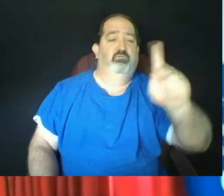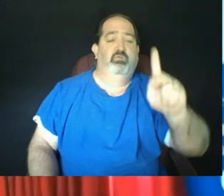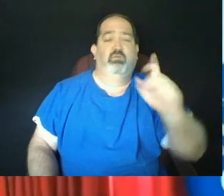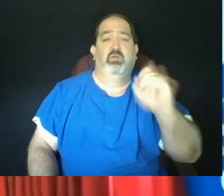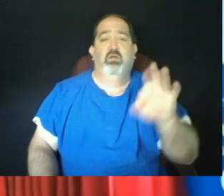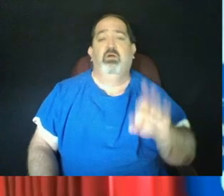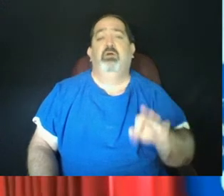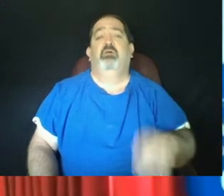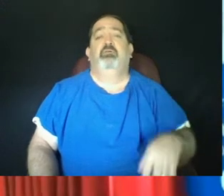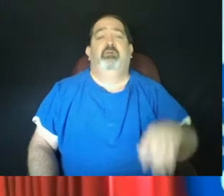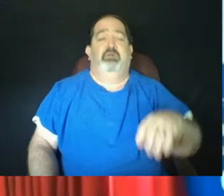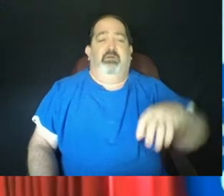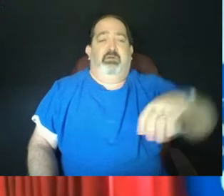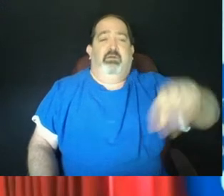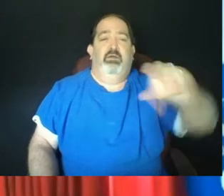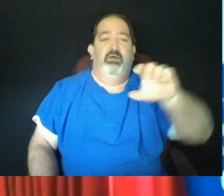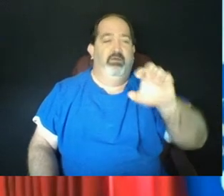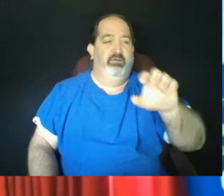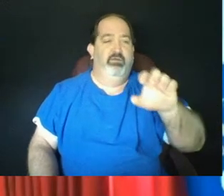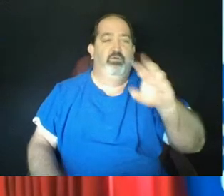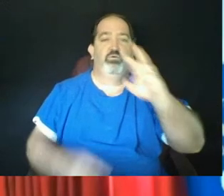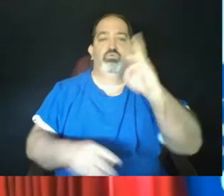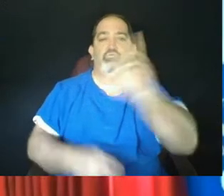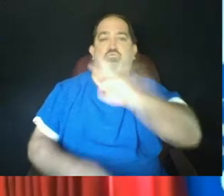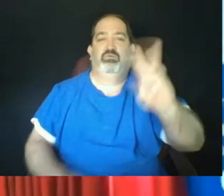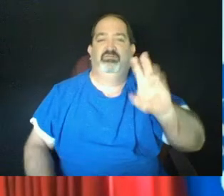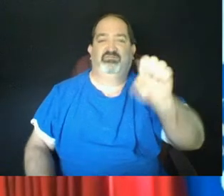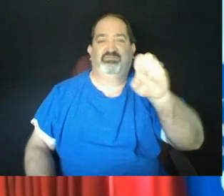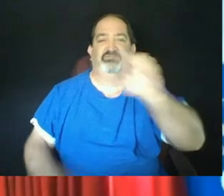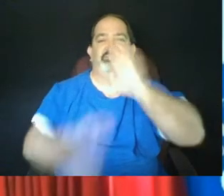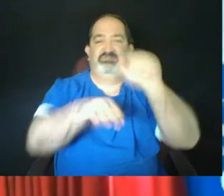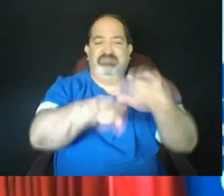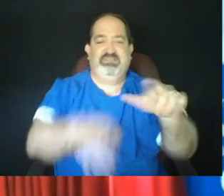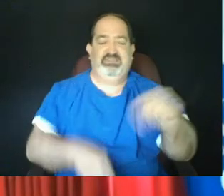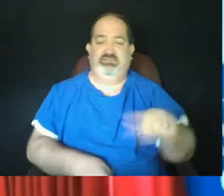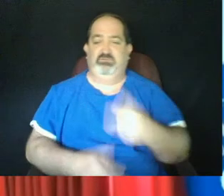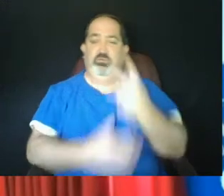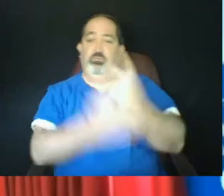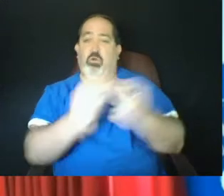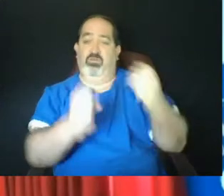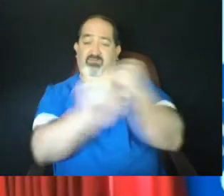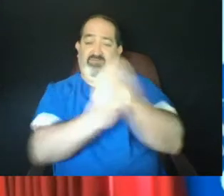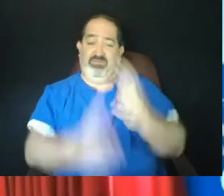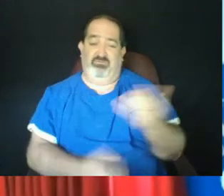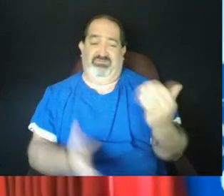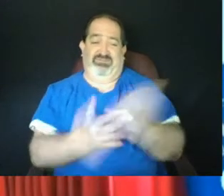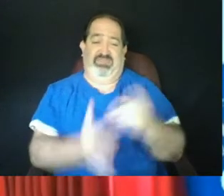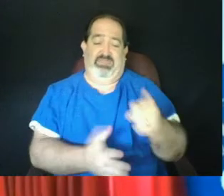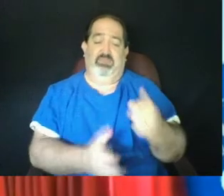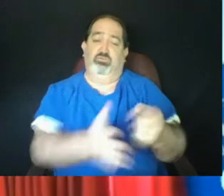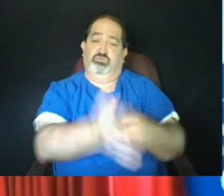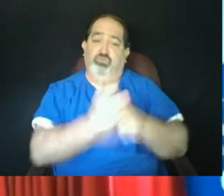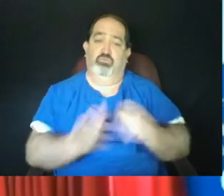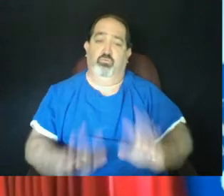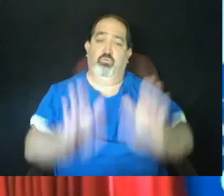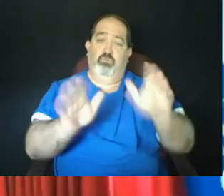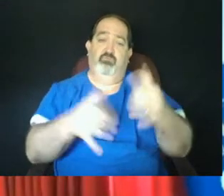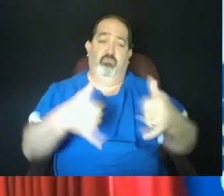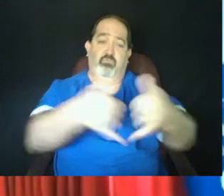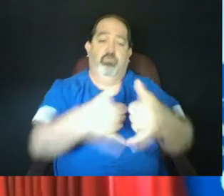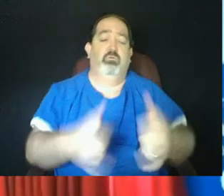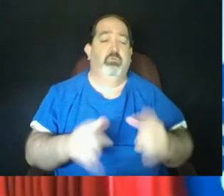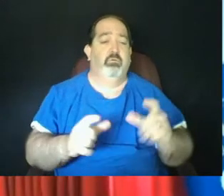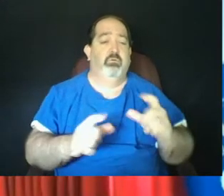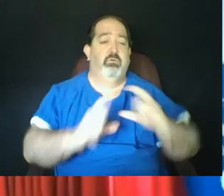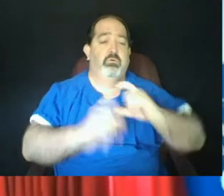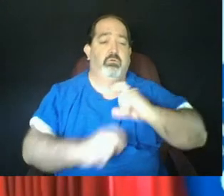Well said, Harold. Well done on those pronunciations. Both of these fighters, again, deserve this wonderful award. We're so happy